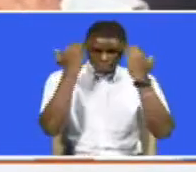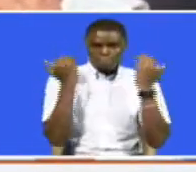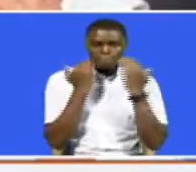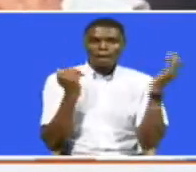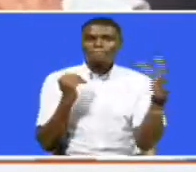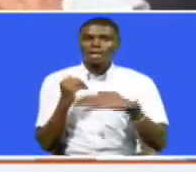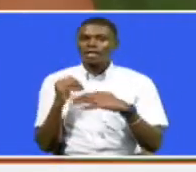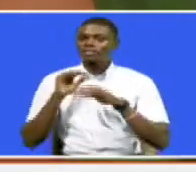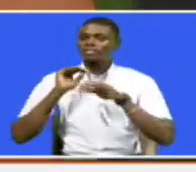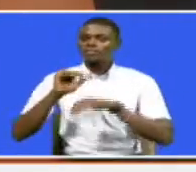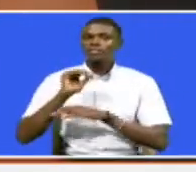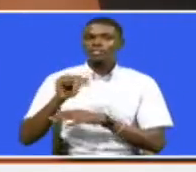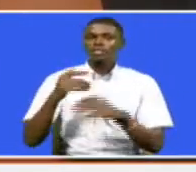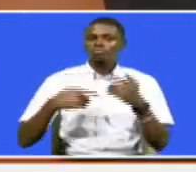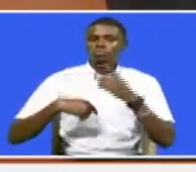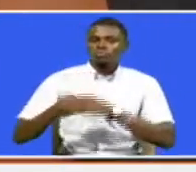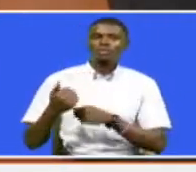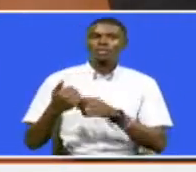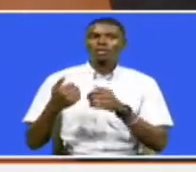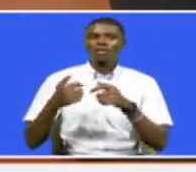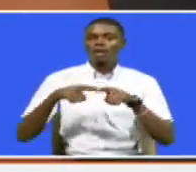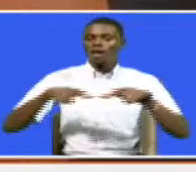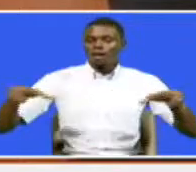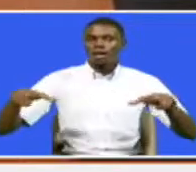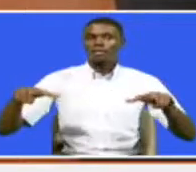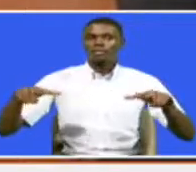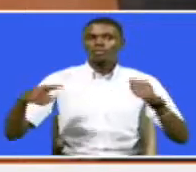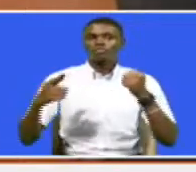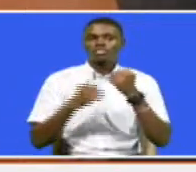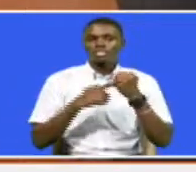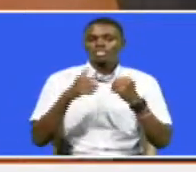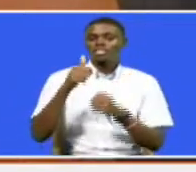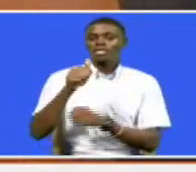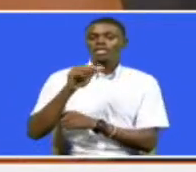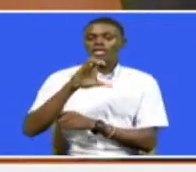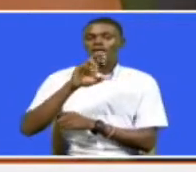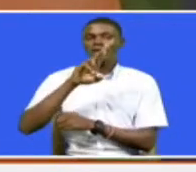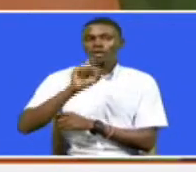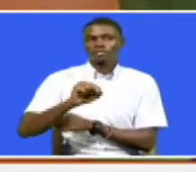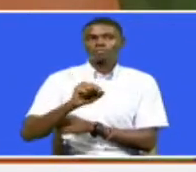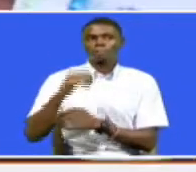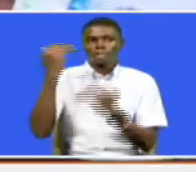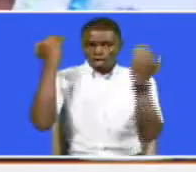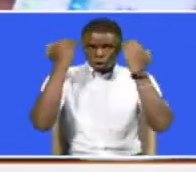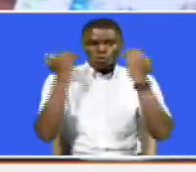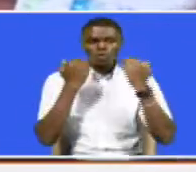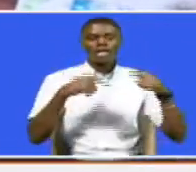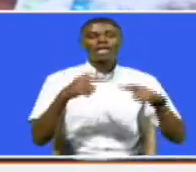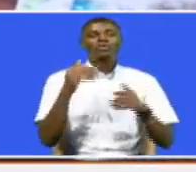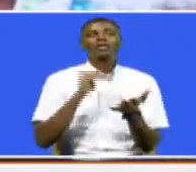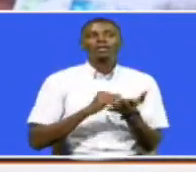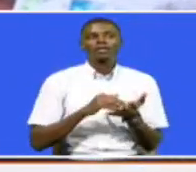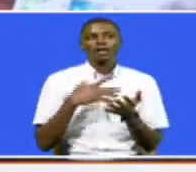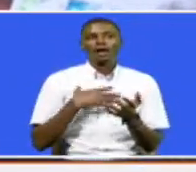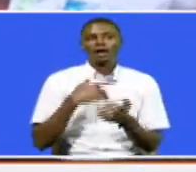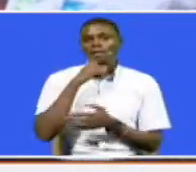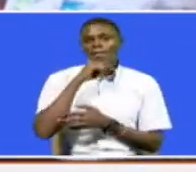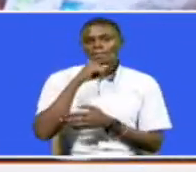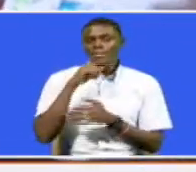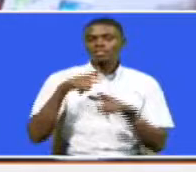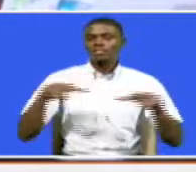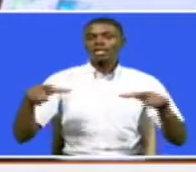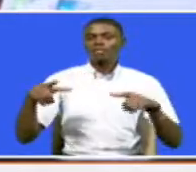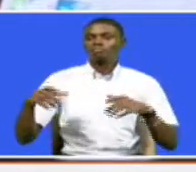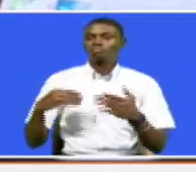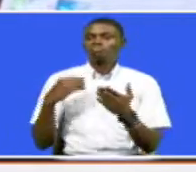this time seeking to sell Washira's 6 acres piece of land as compensation. The court allowed him again, and Washira's land was